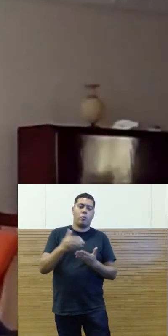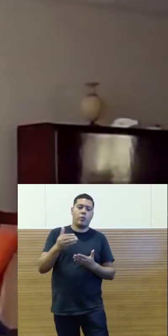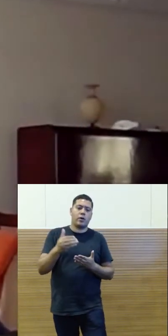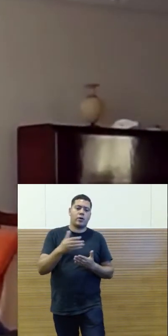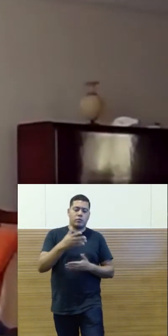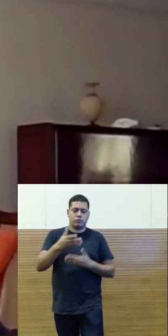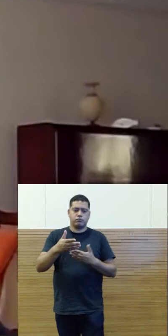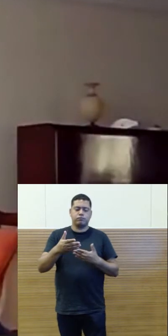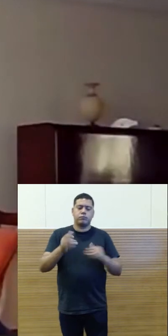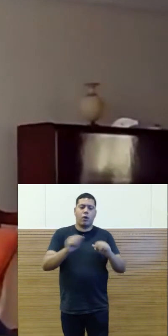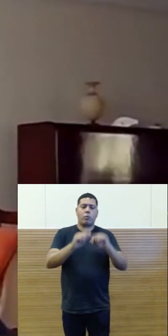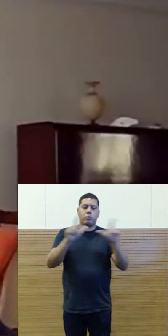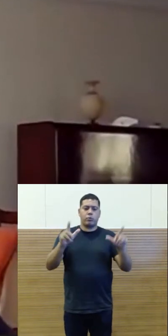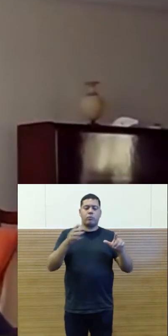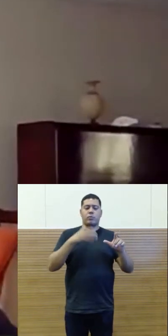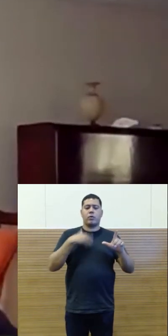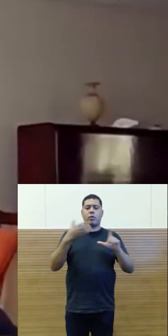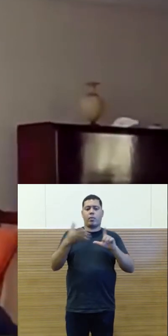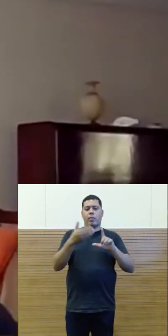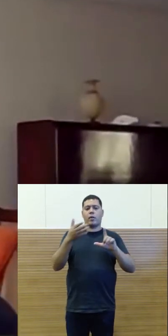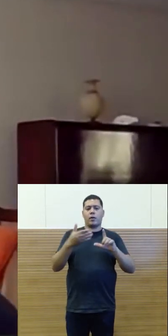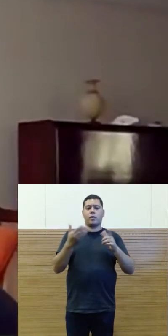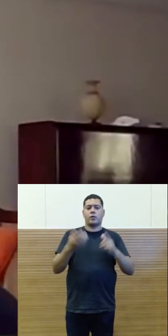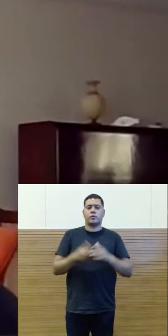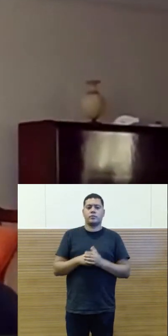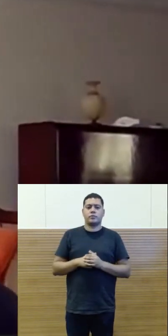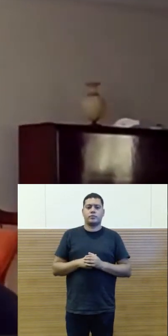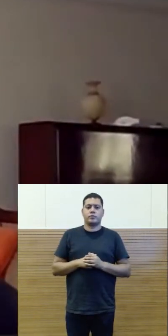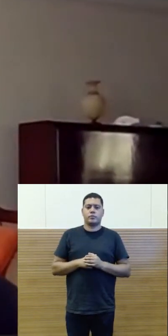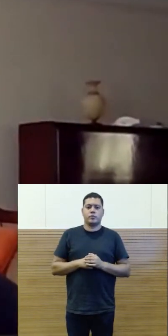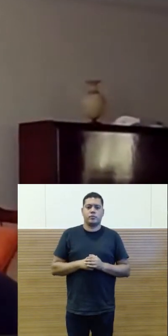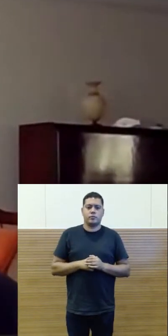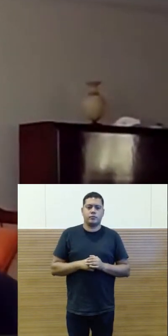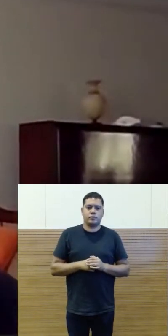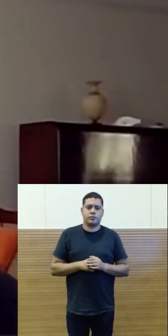I will start by sharing my screen.